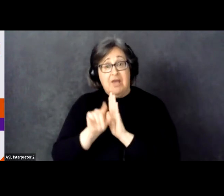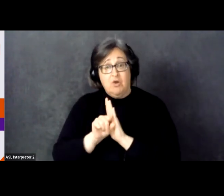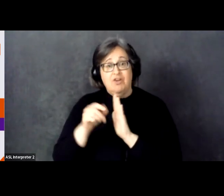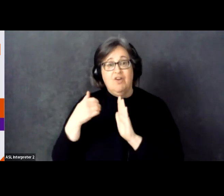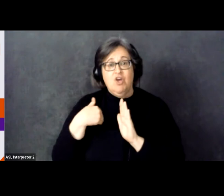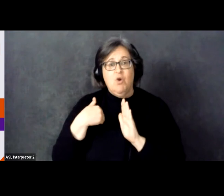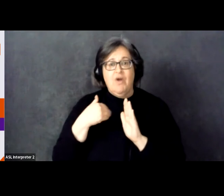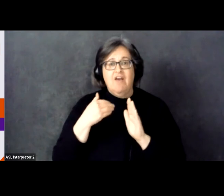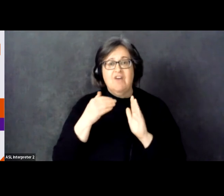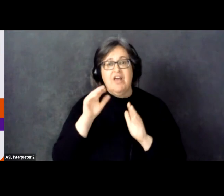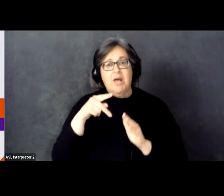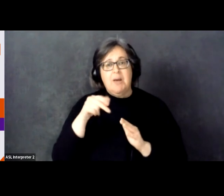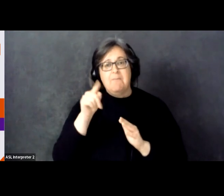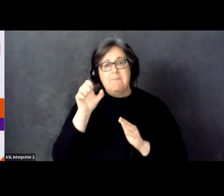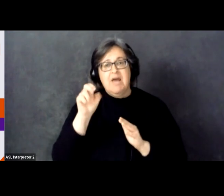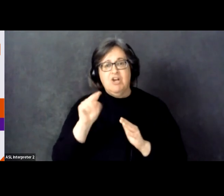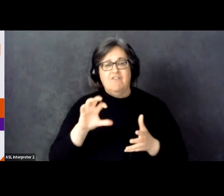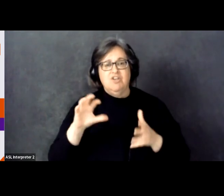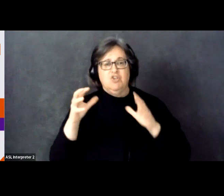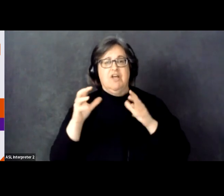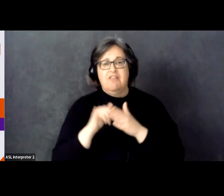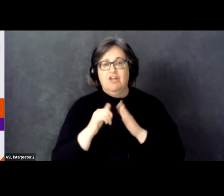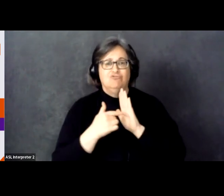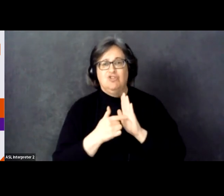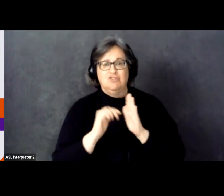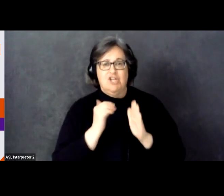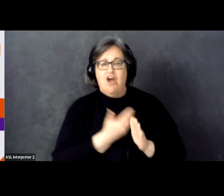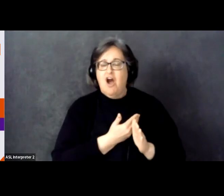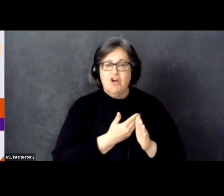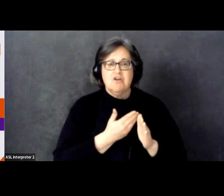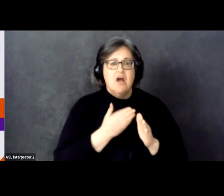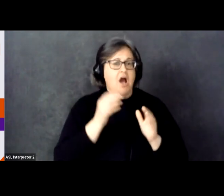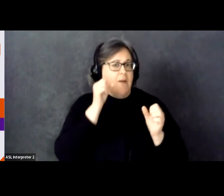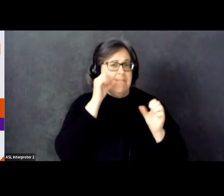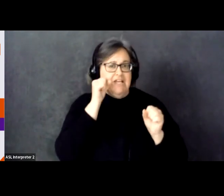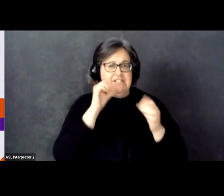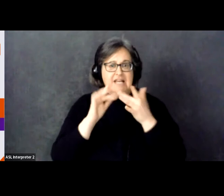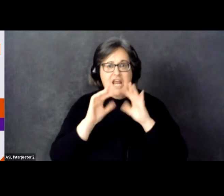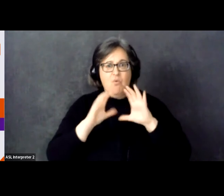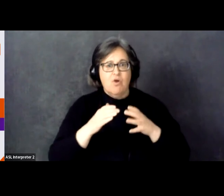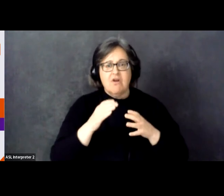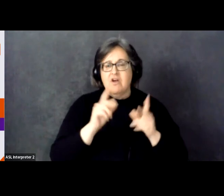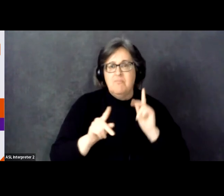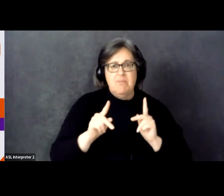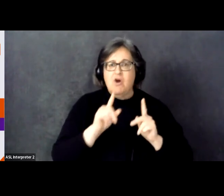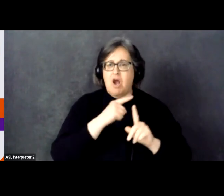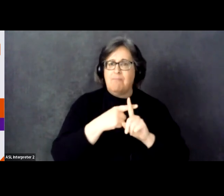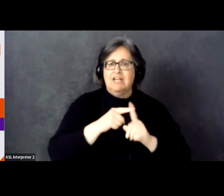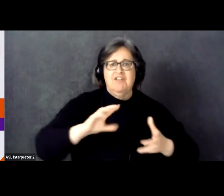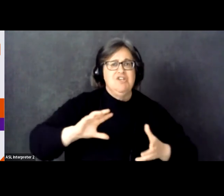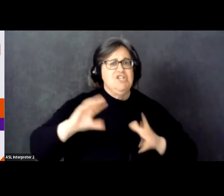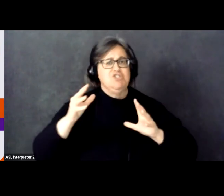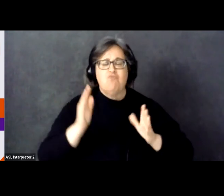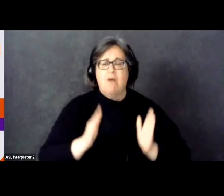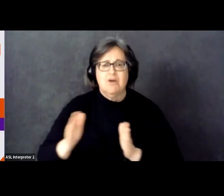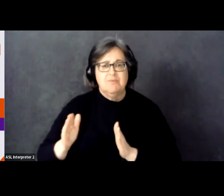pattern of disruption, which symbolizes our amazing network of positive disruptors, all people with disabilities who are using our power to create